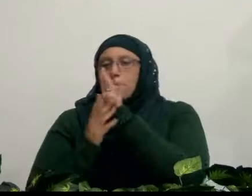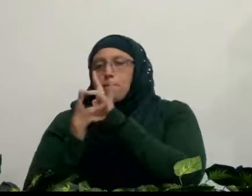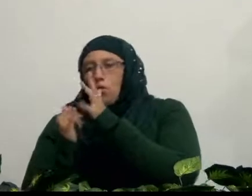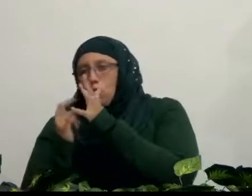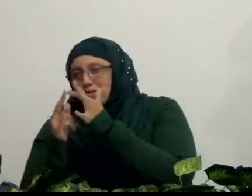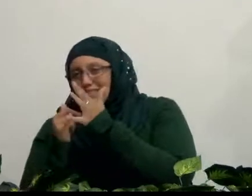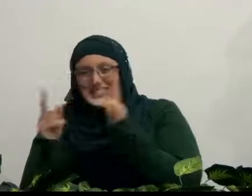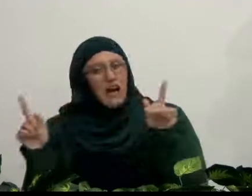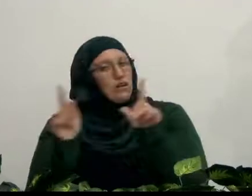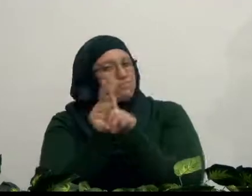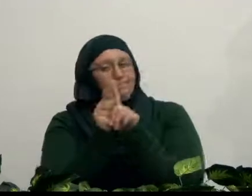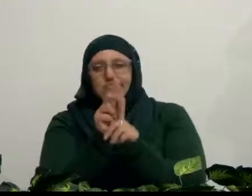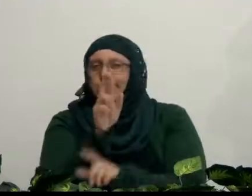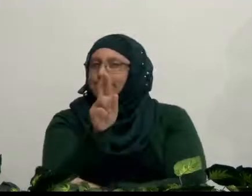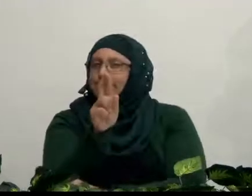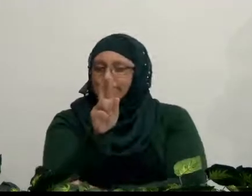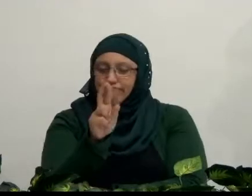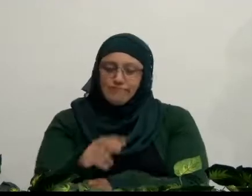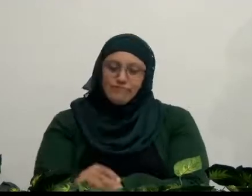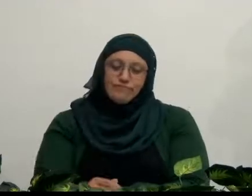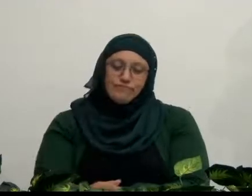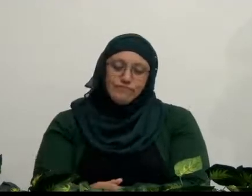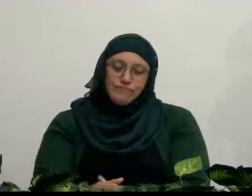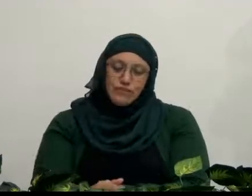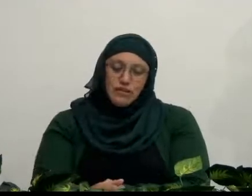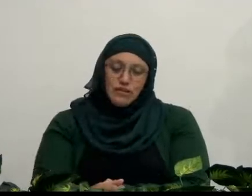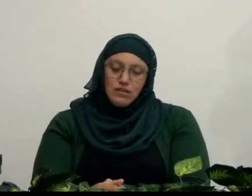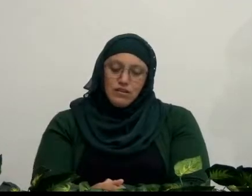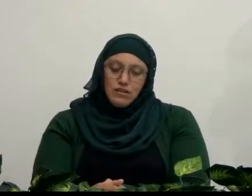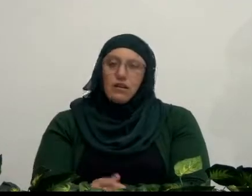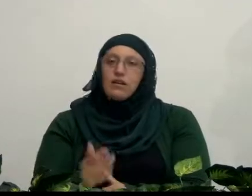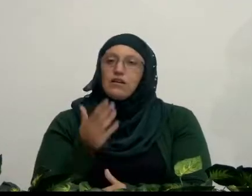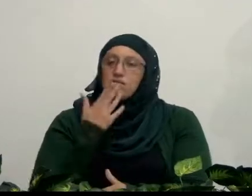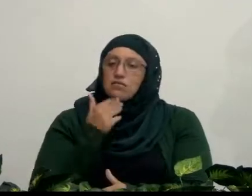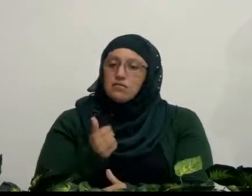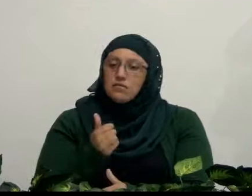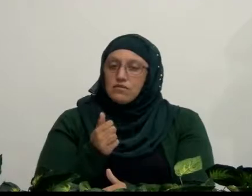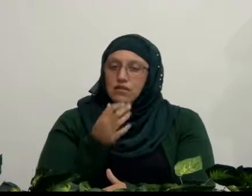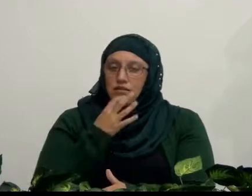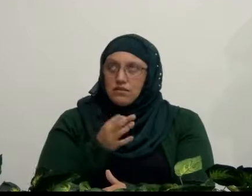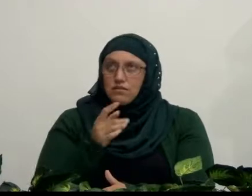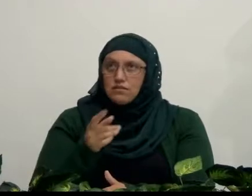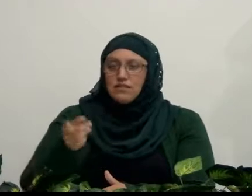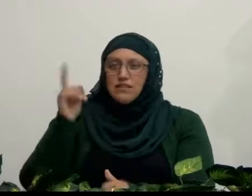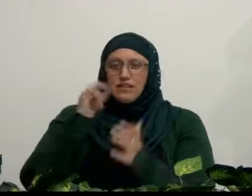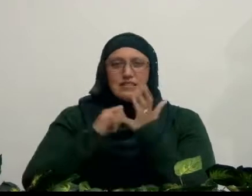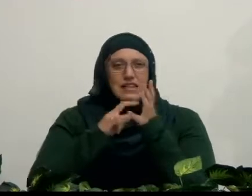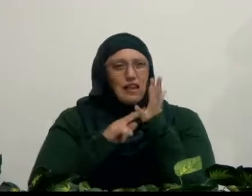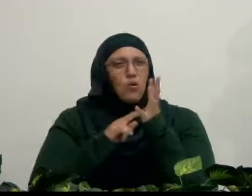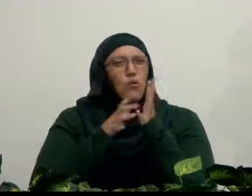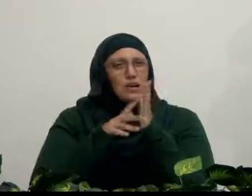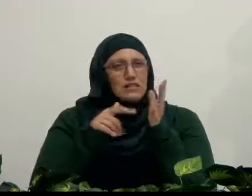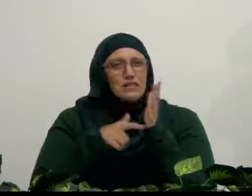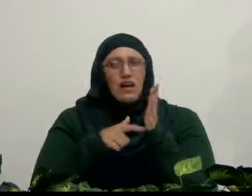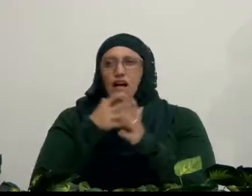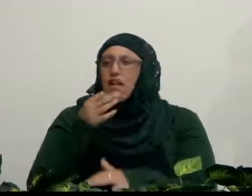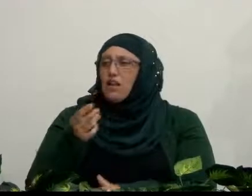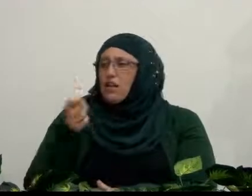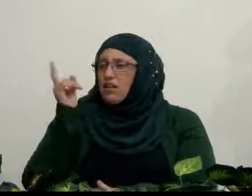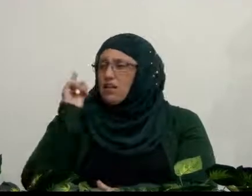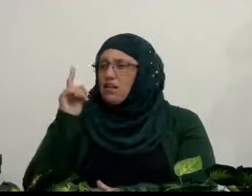right. Further down, if you say salawat for me to refresh my breath, inshallah, I'll take you further down.